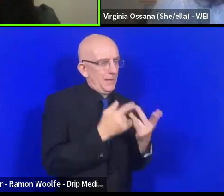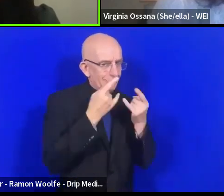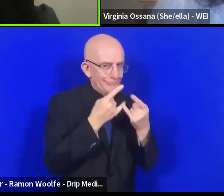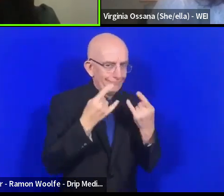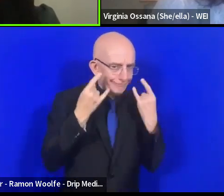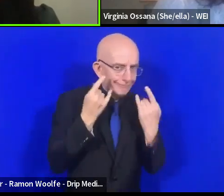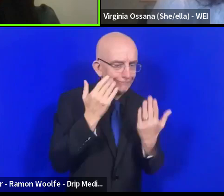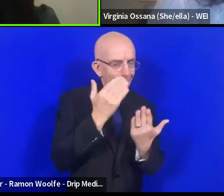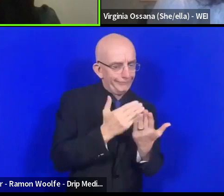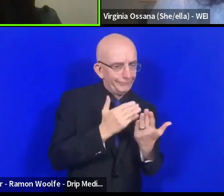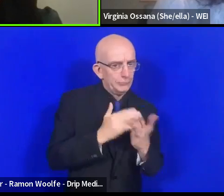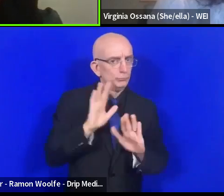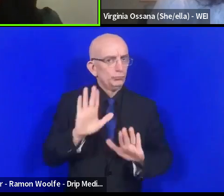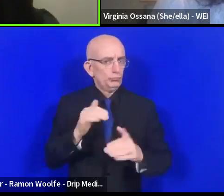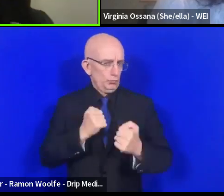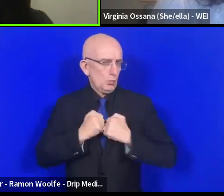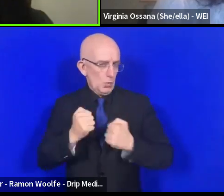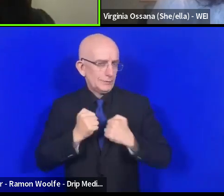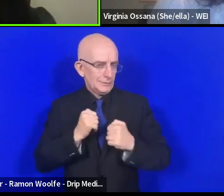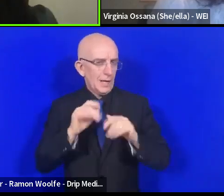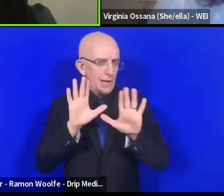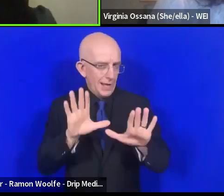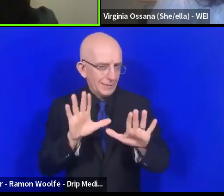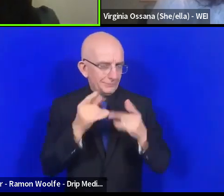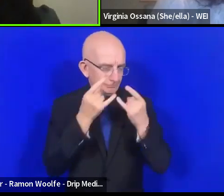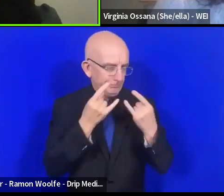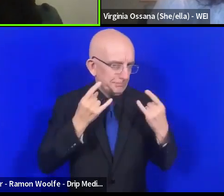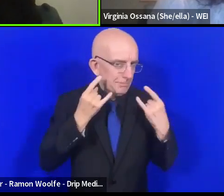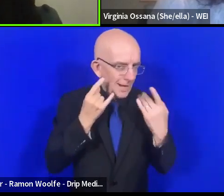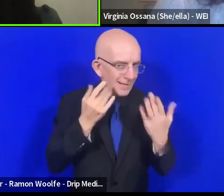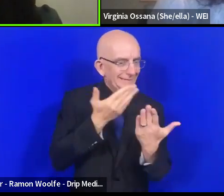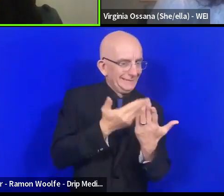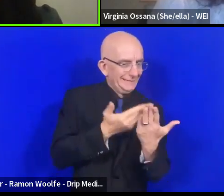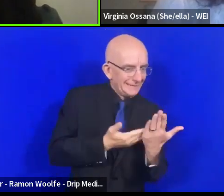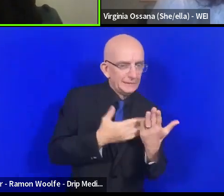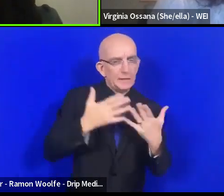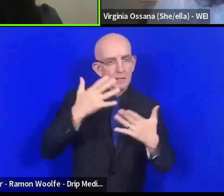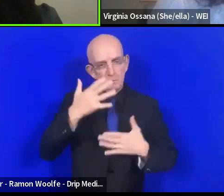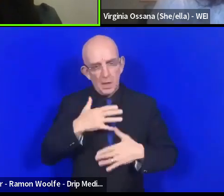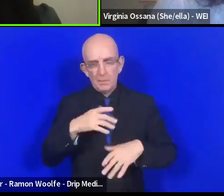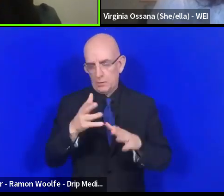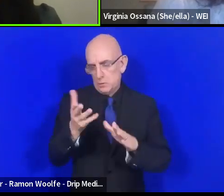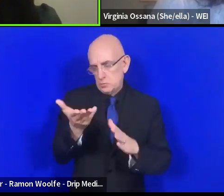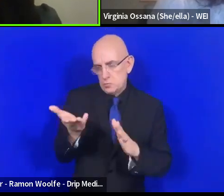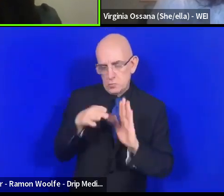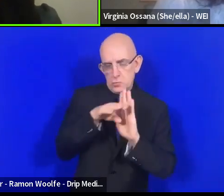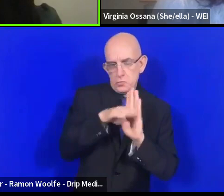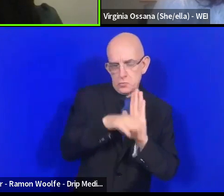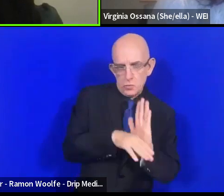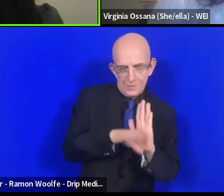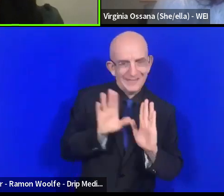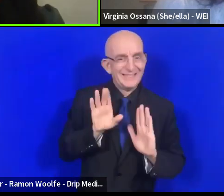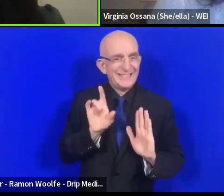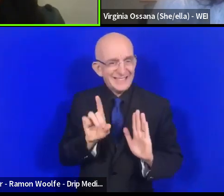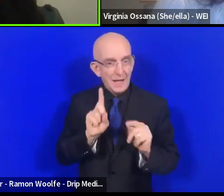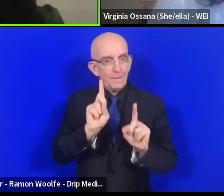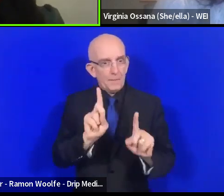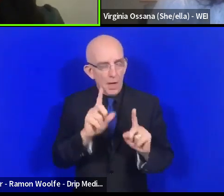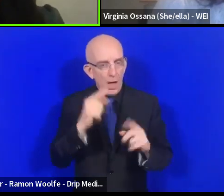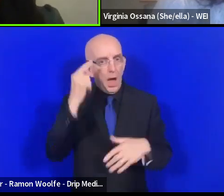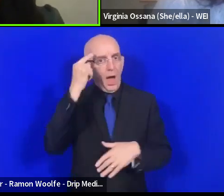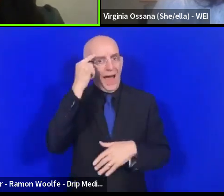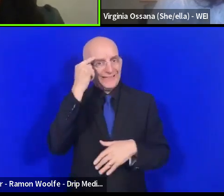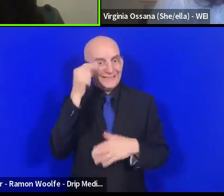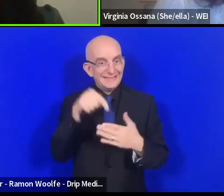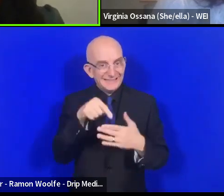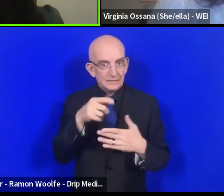masks or PPE being used at the site. And while we provided that, it wasn't enforced in any way. So I think we could have done